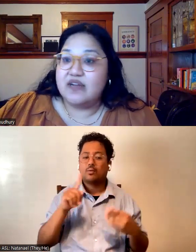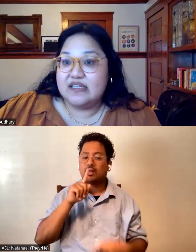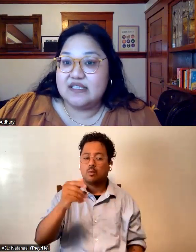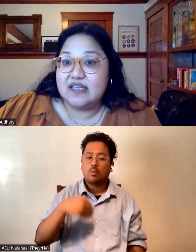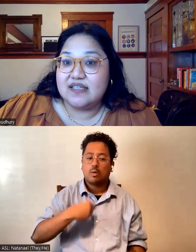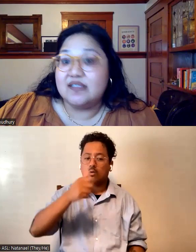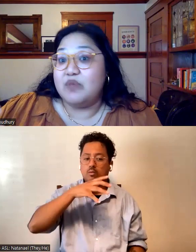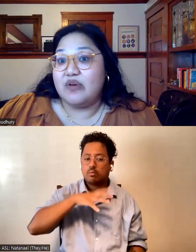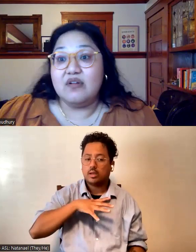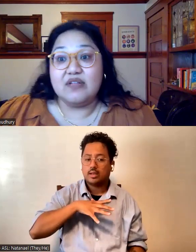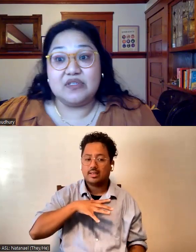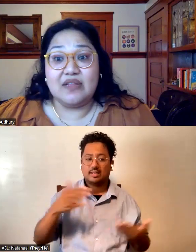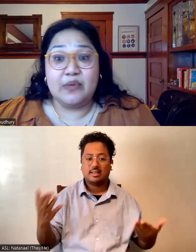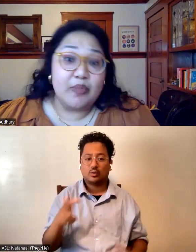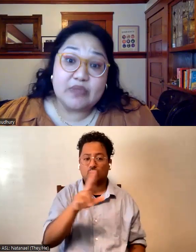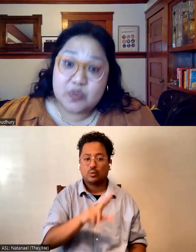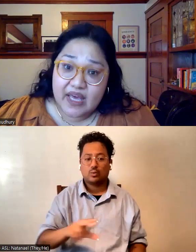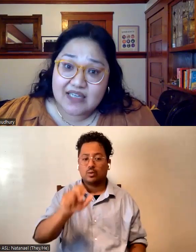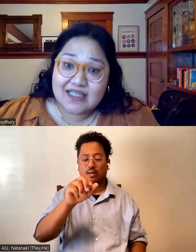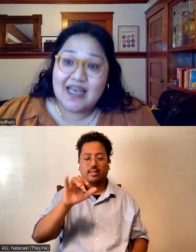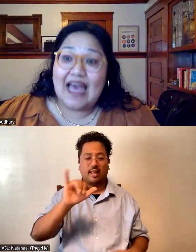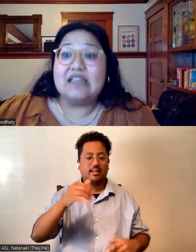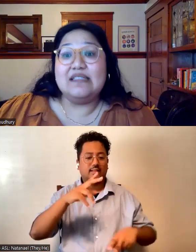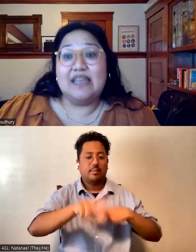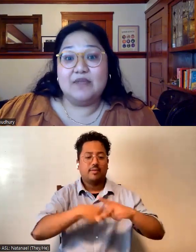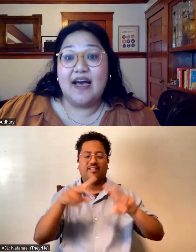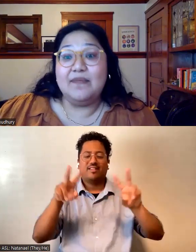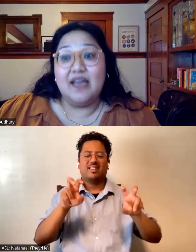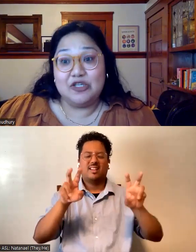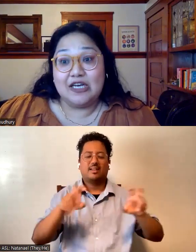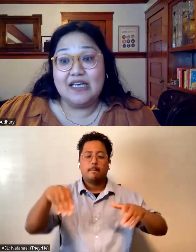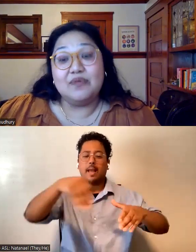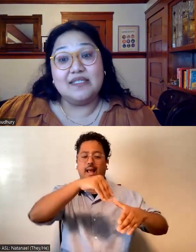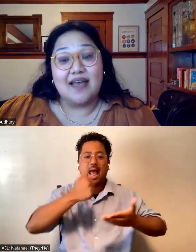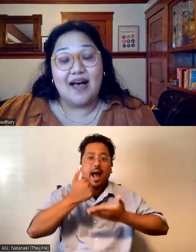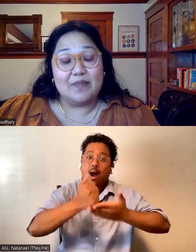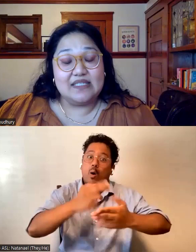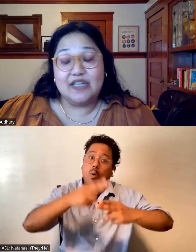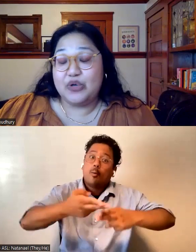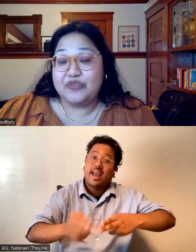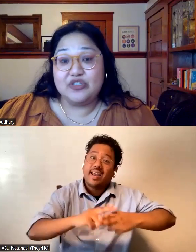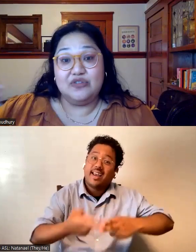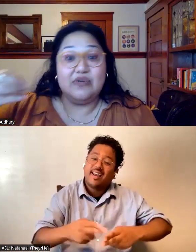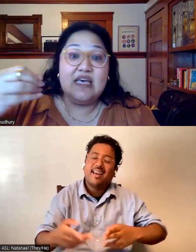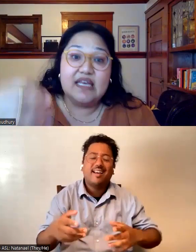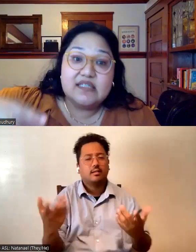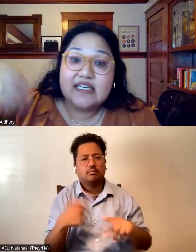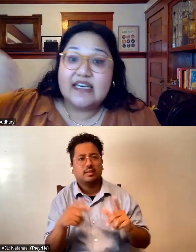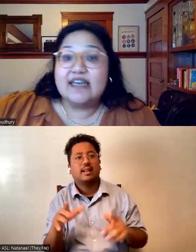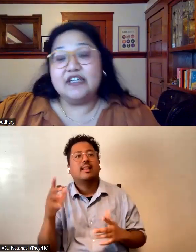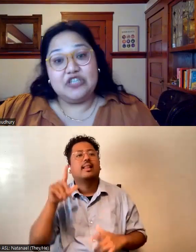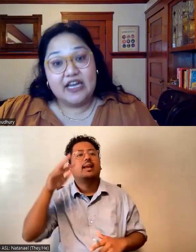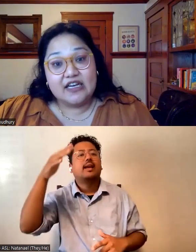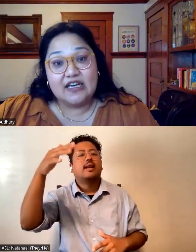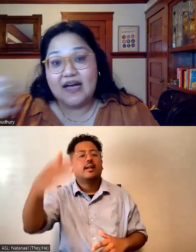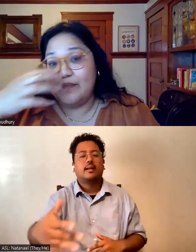the United States as a miracle elixir that will help them lose weight. And at the same time in Asia, it was sent over to India